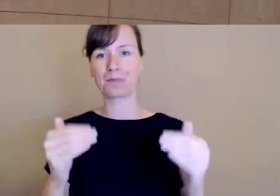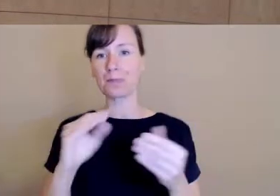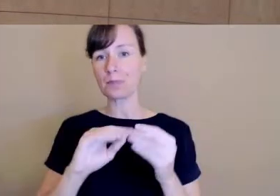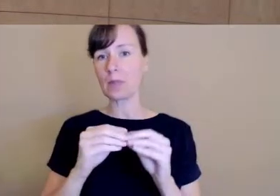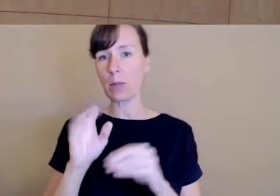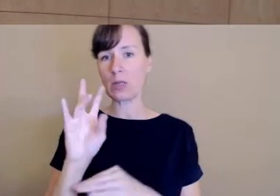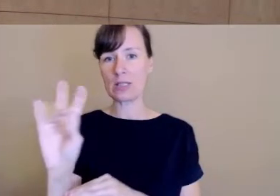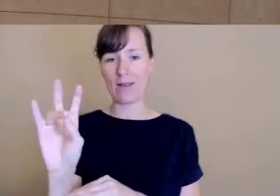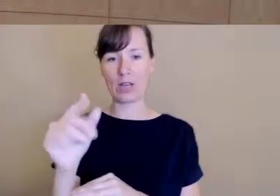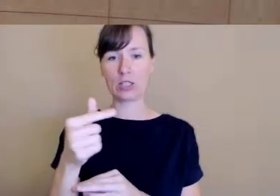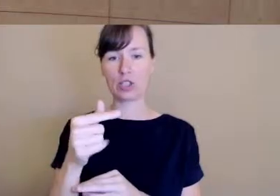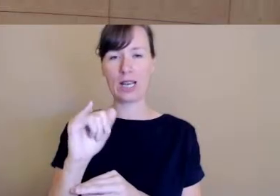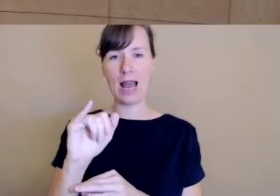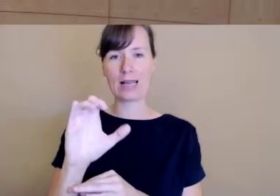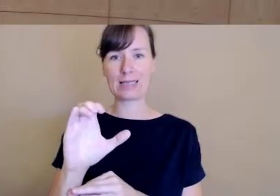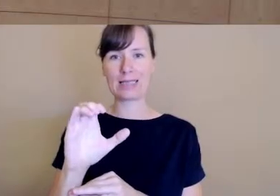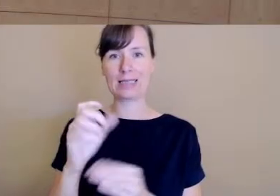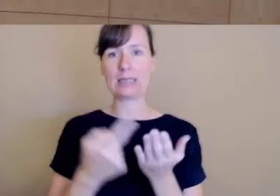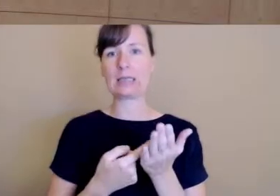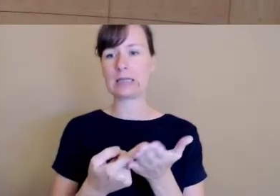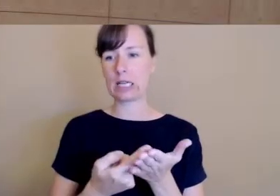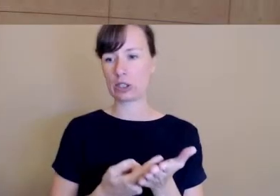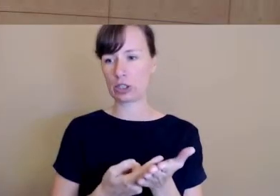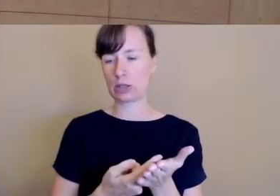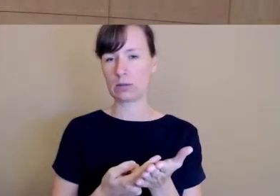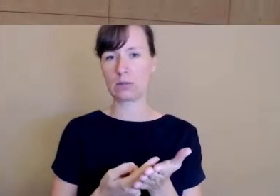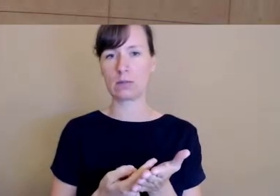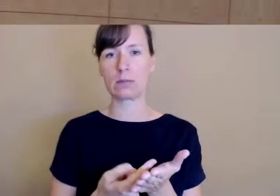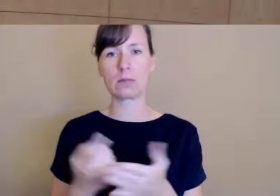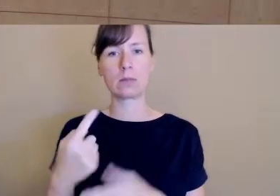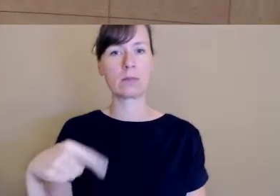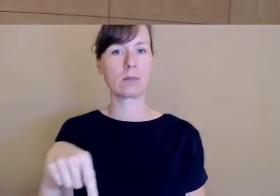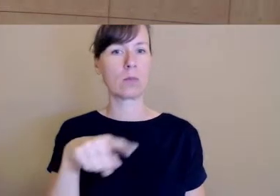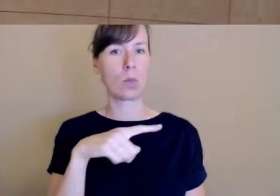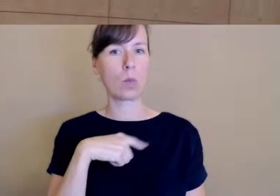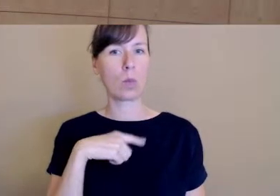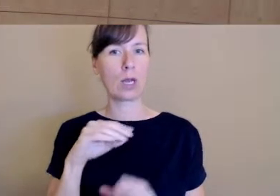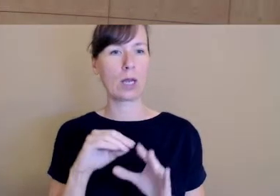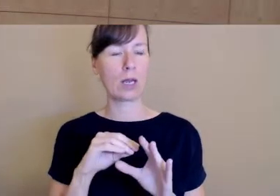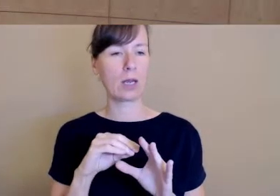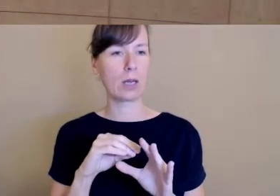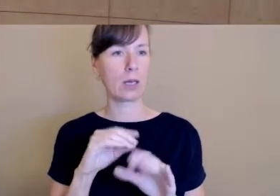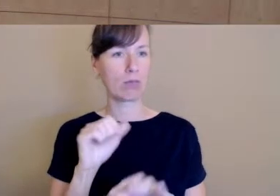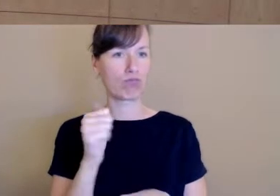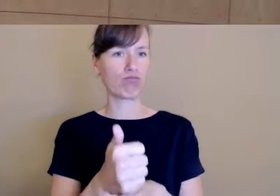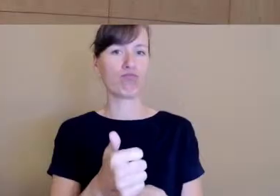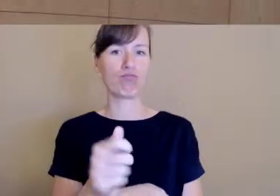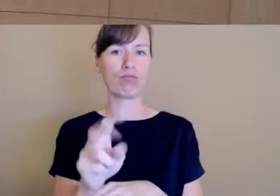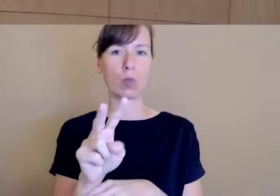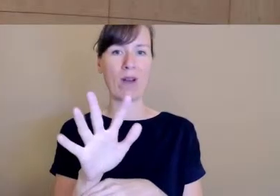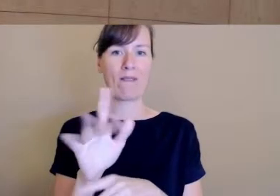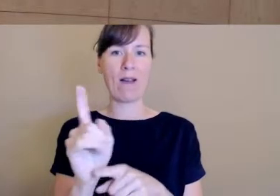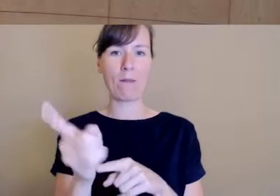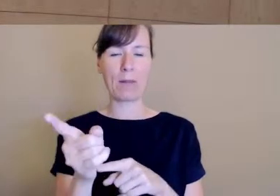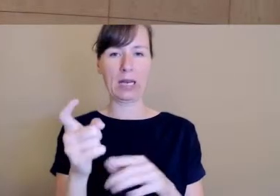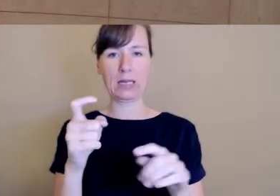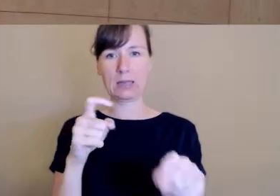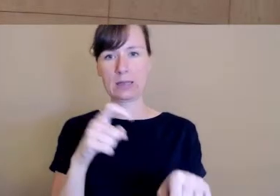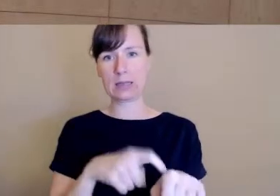GIC discussion, for which we instituted a 25-minute time